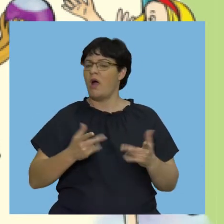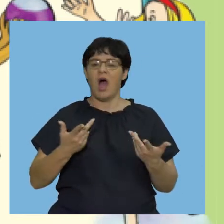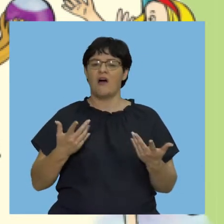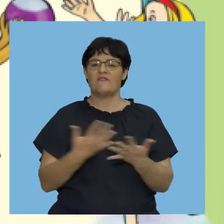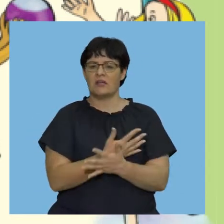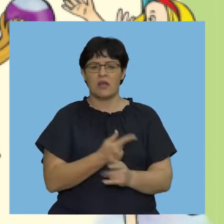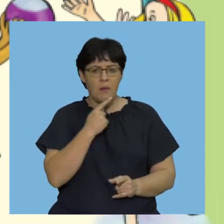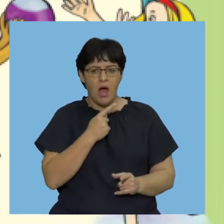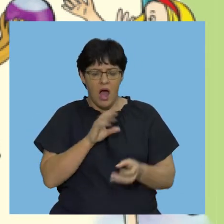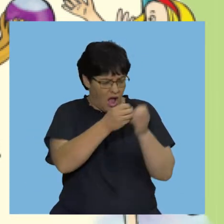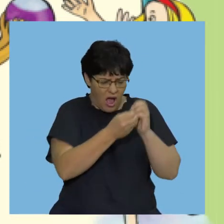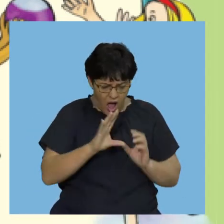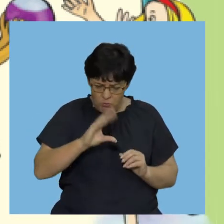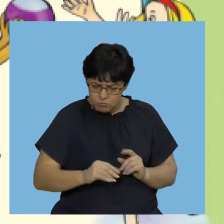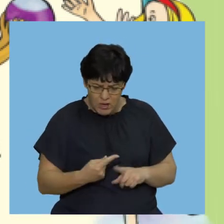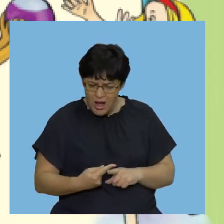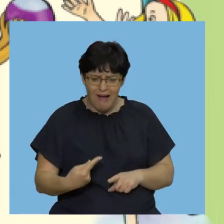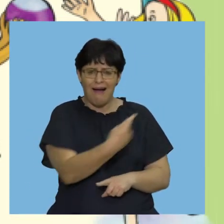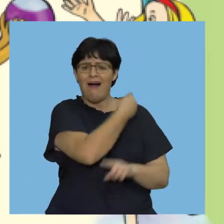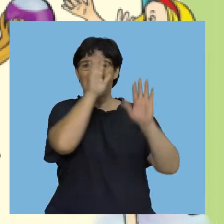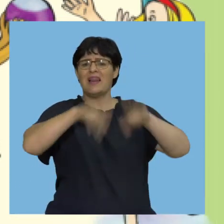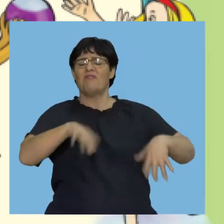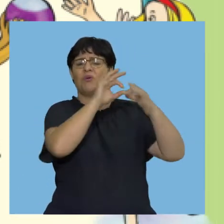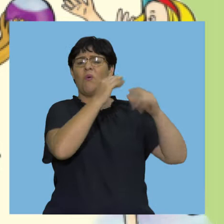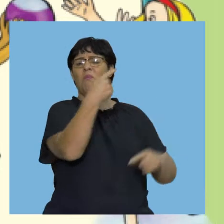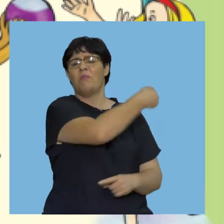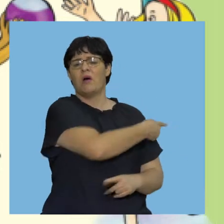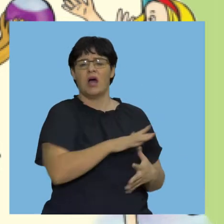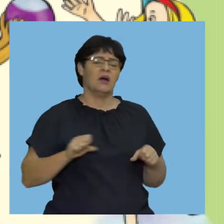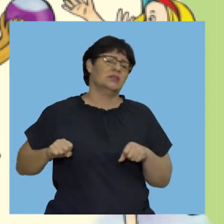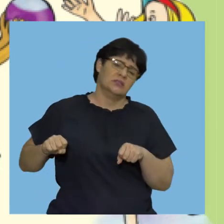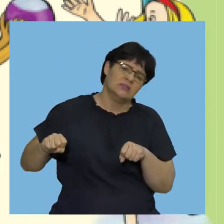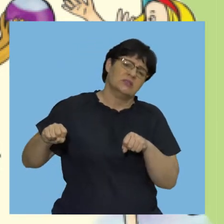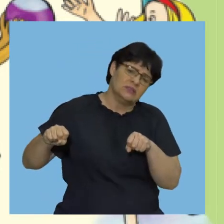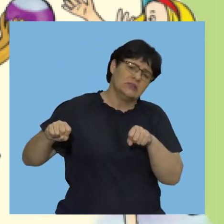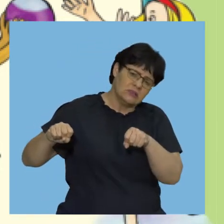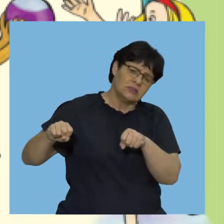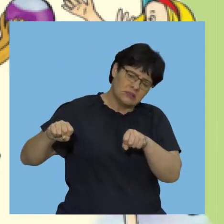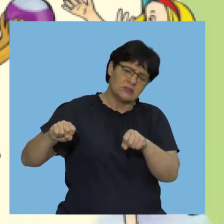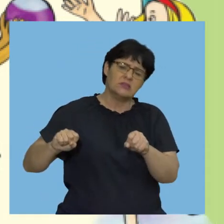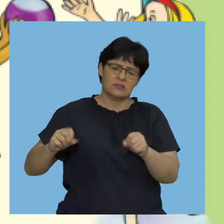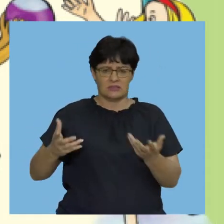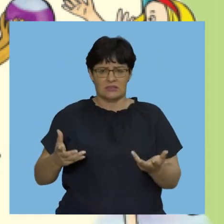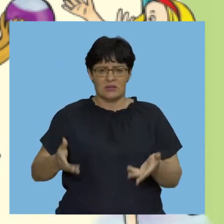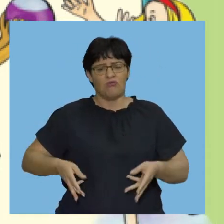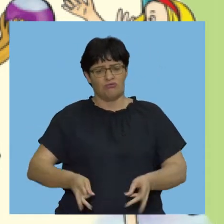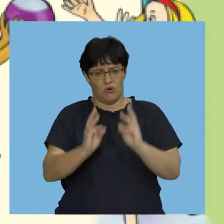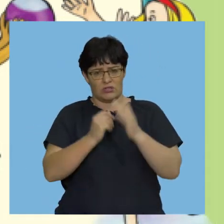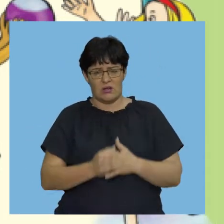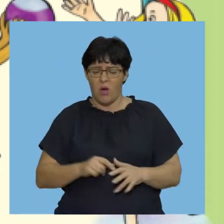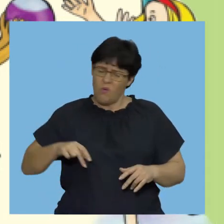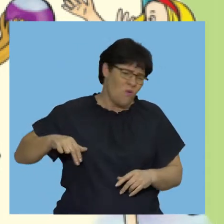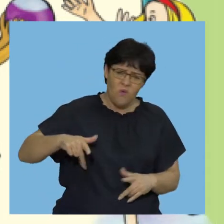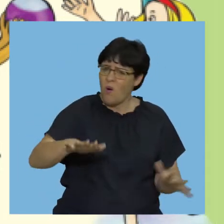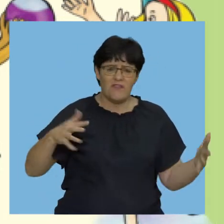her puncture repair kit was still at home. She began to push her bike along the road. She walked as fast